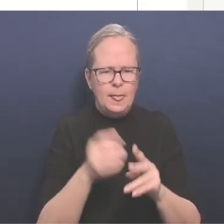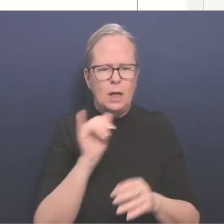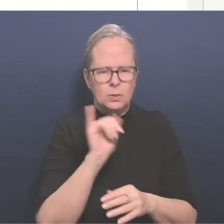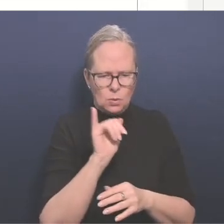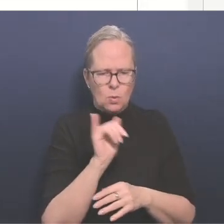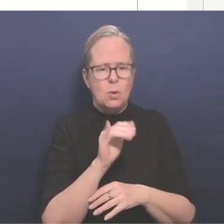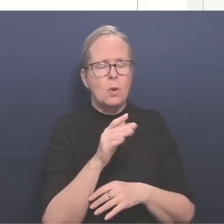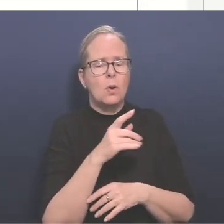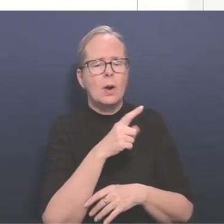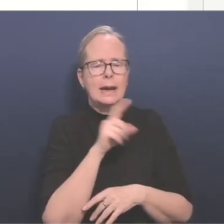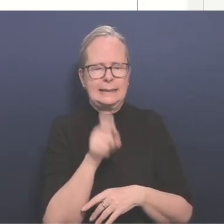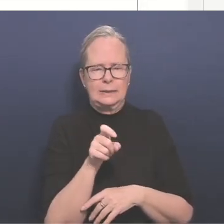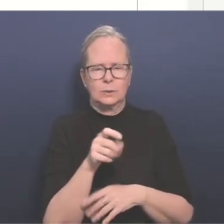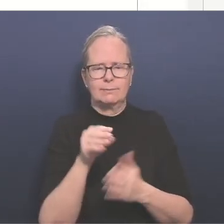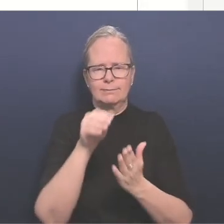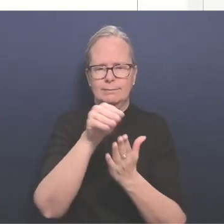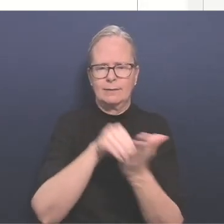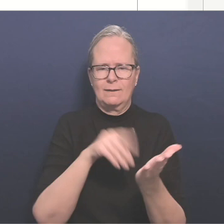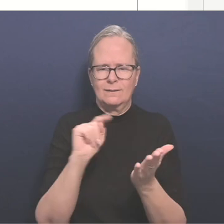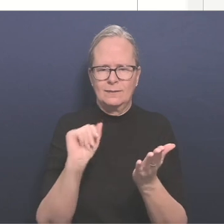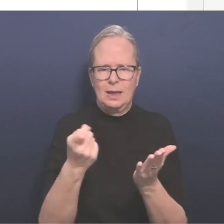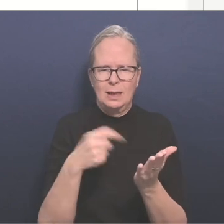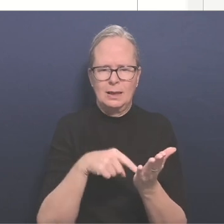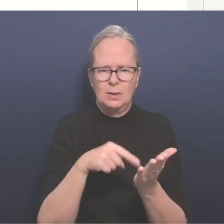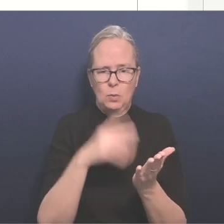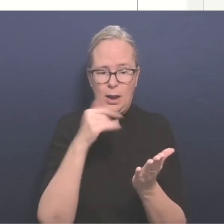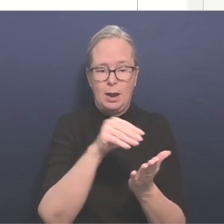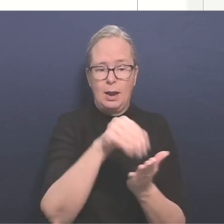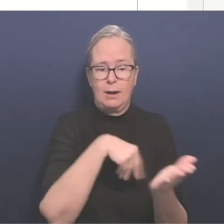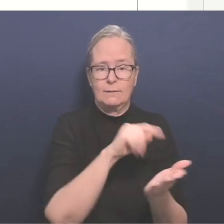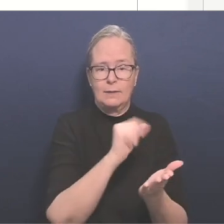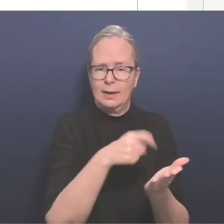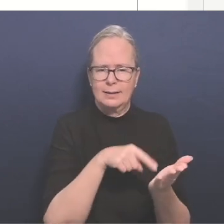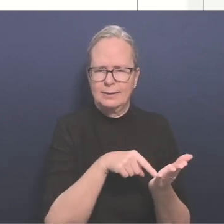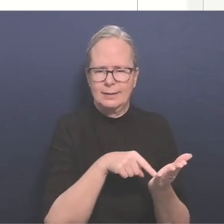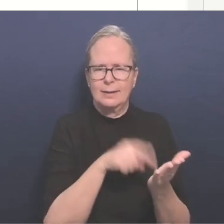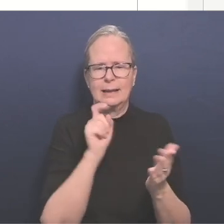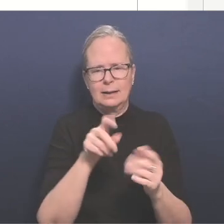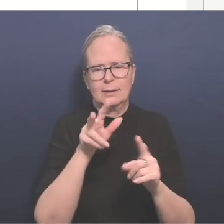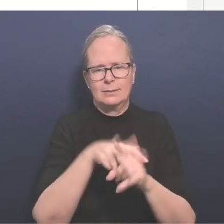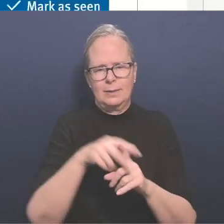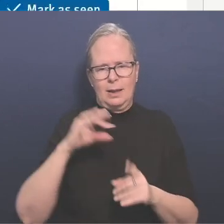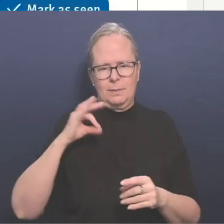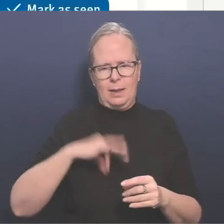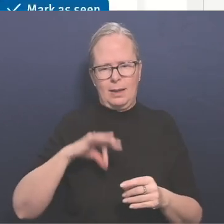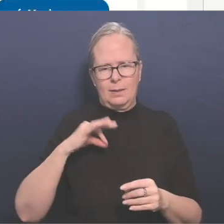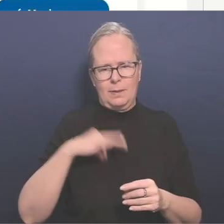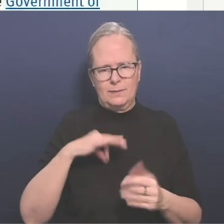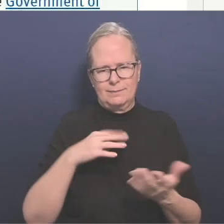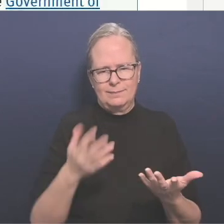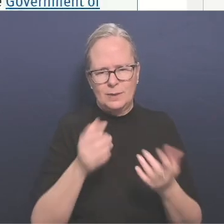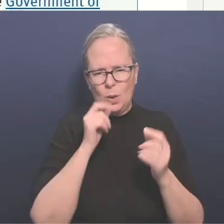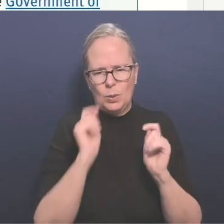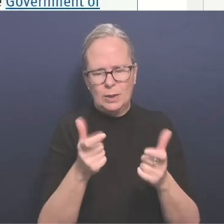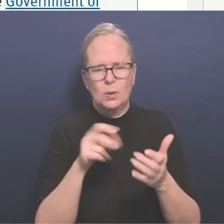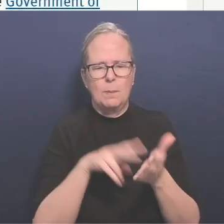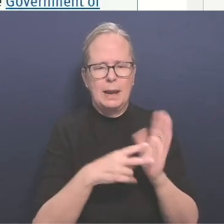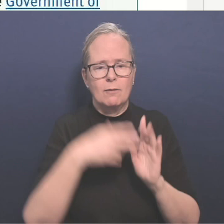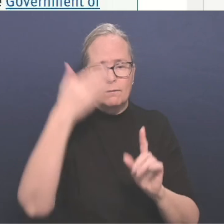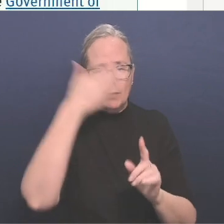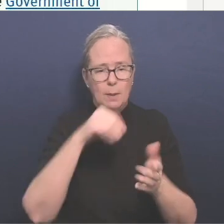high, Then if she's already receiving it, she can click remove and remove it. Then it will